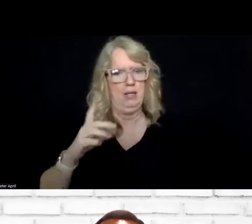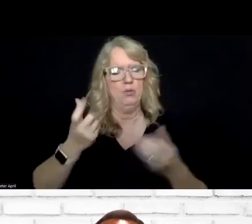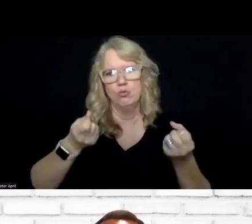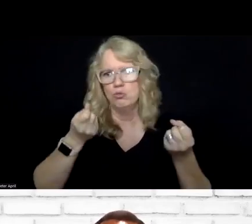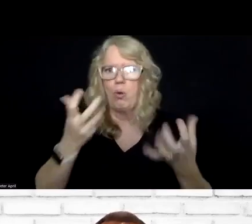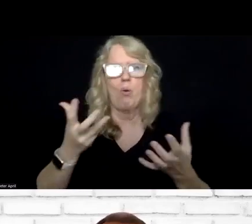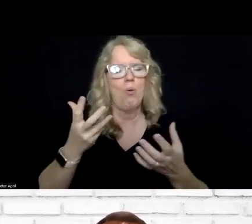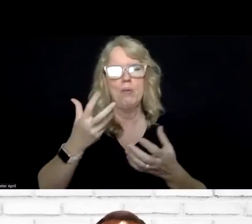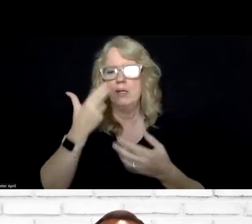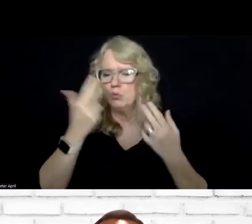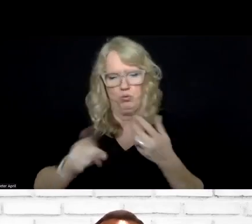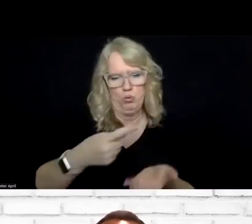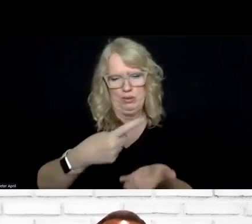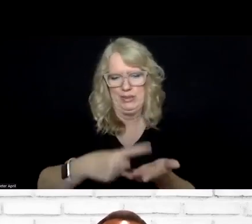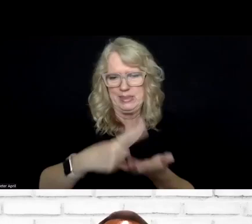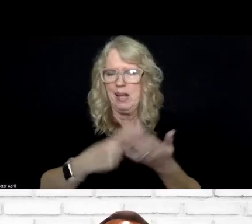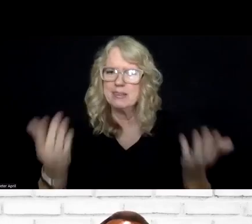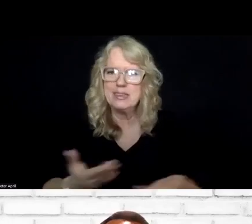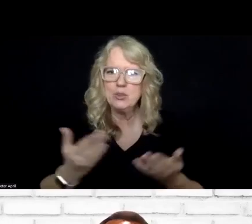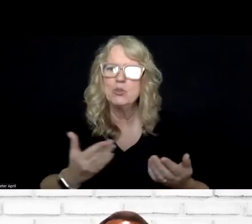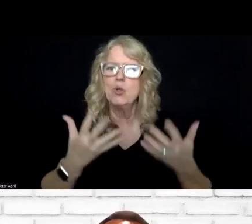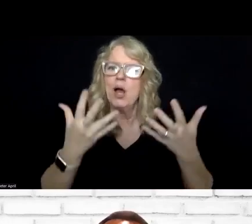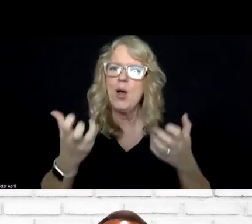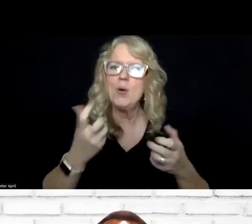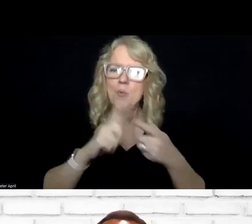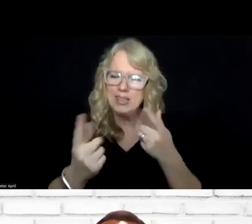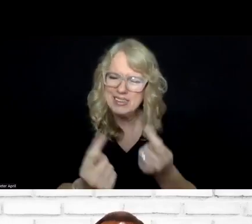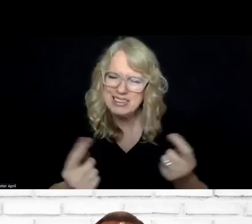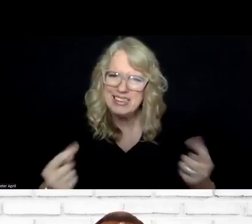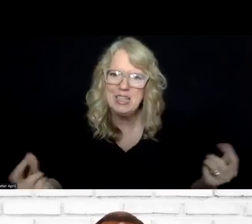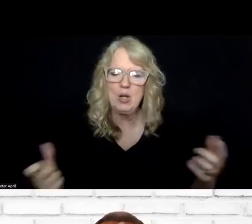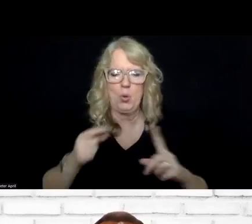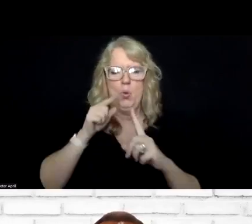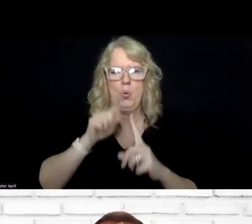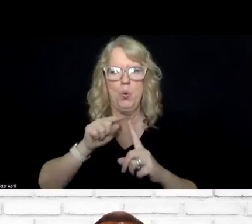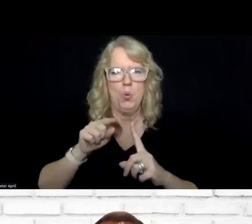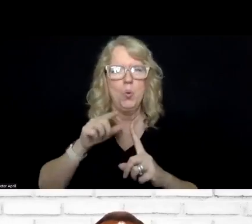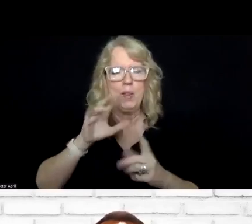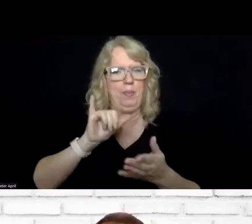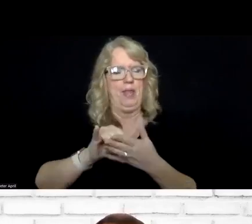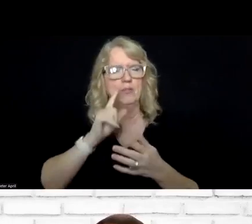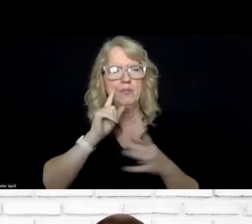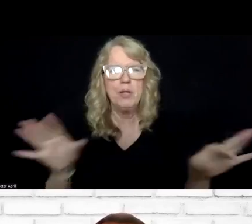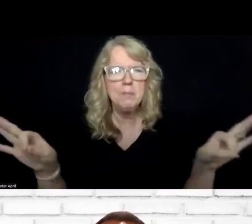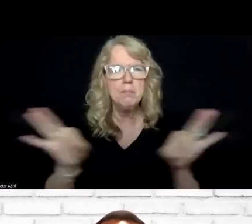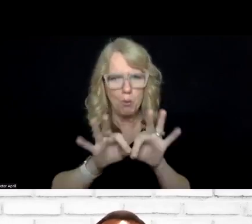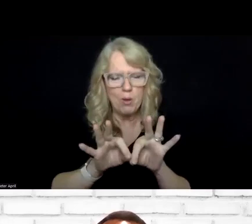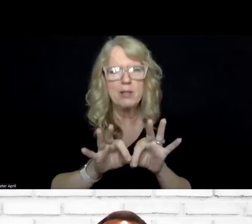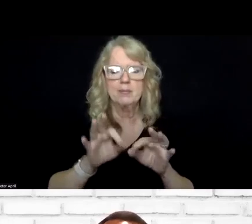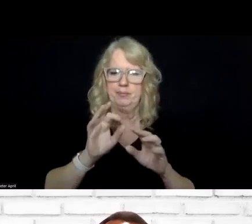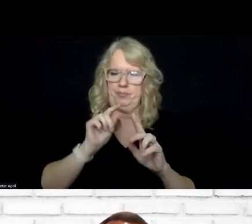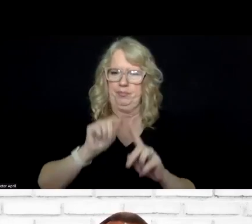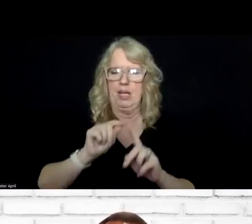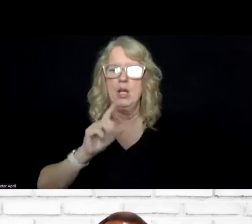be able to discuss in this brief format. So I wanted to tease out one that I consider to be a very important factor, and that